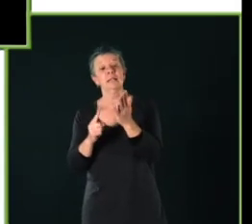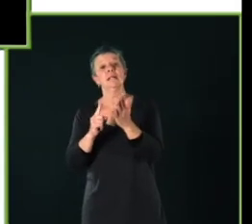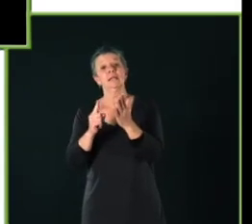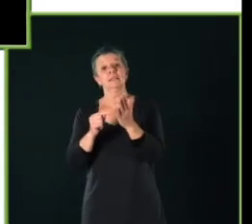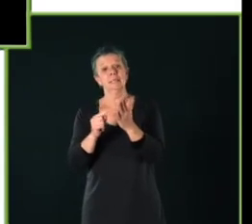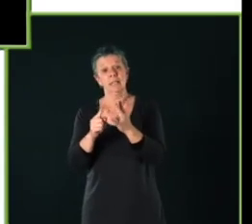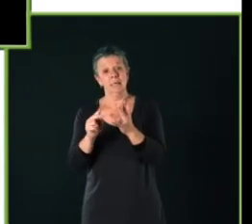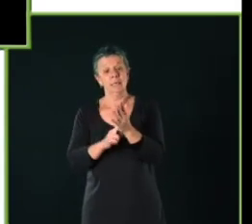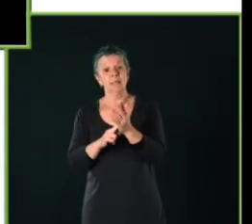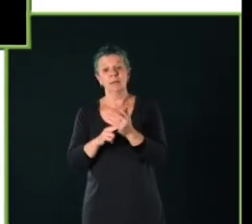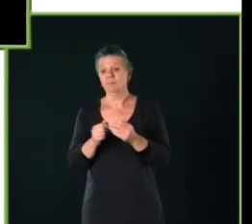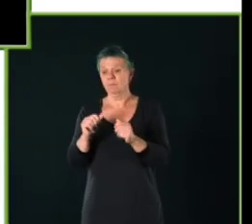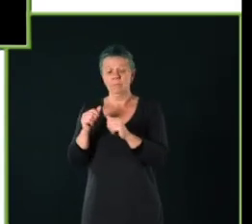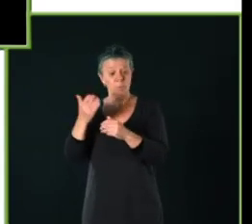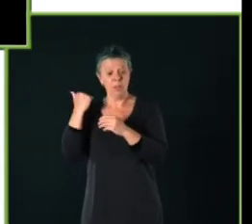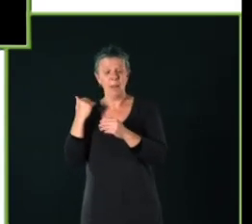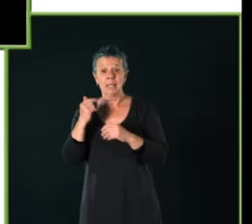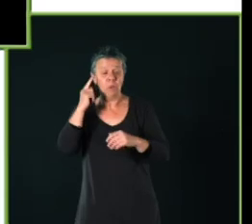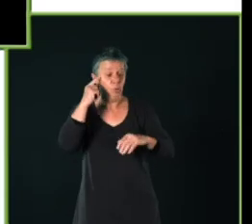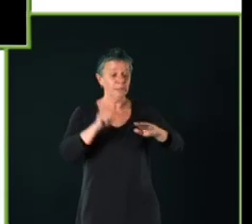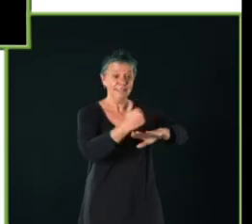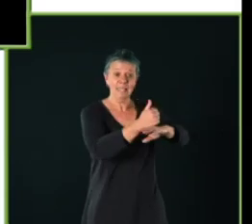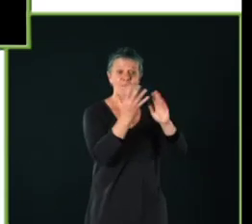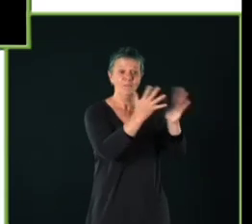every opportunity and look at it seriously. And as the